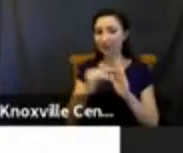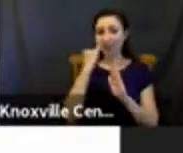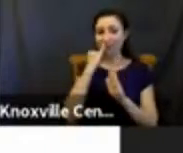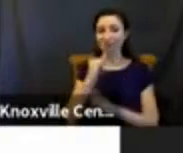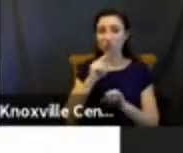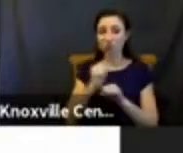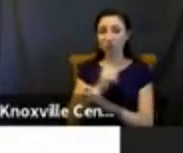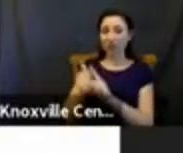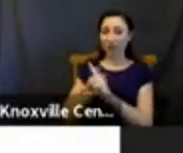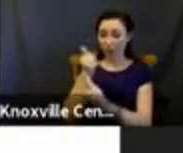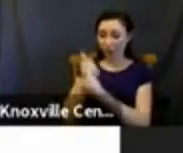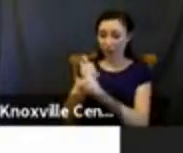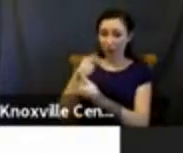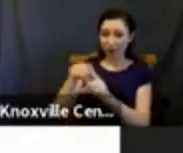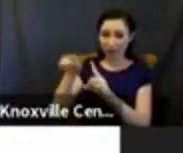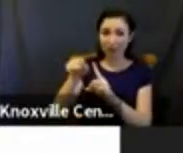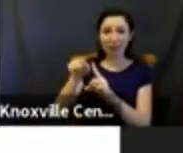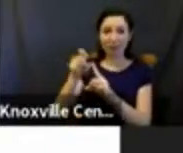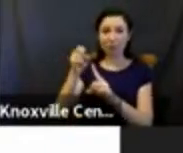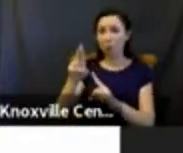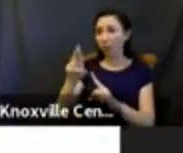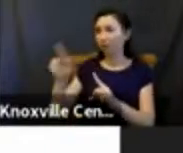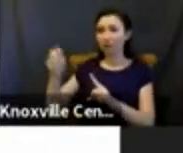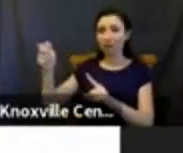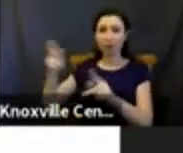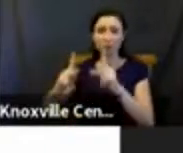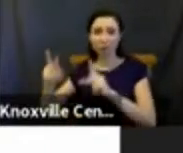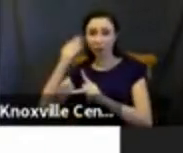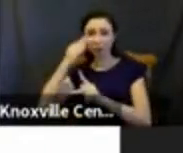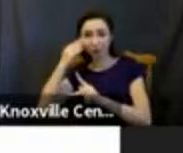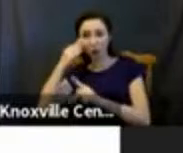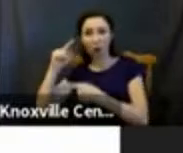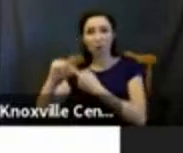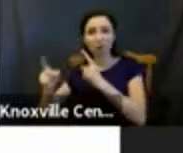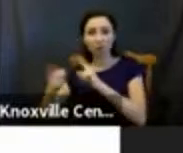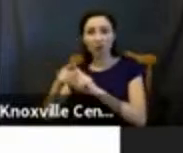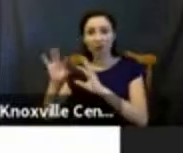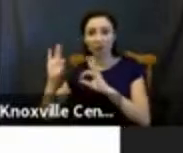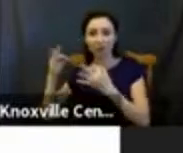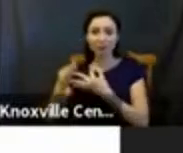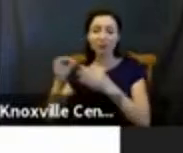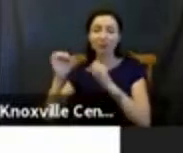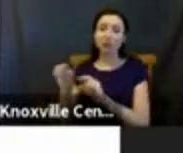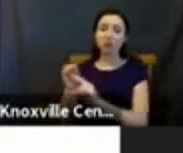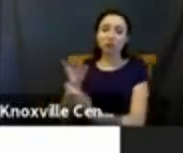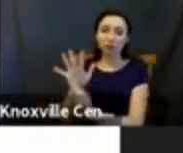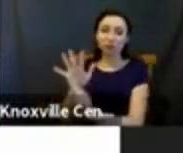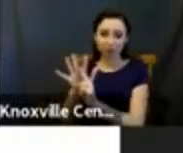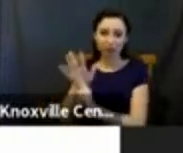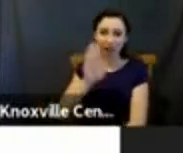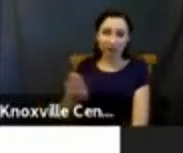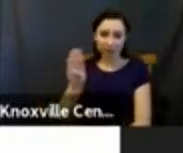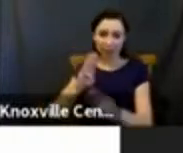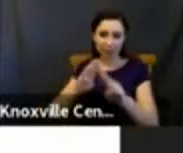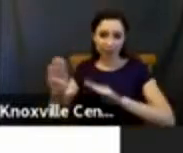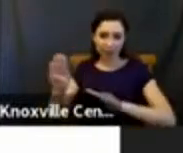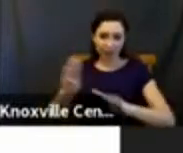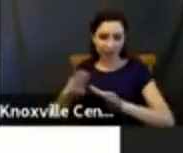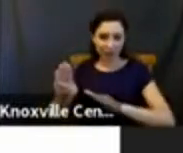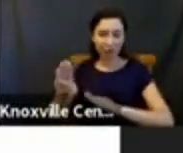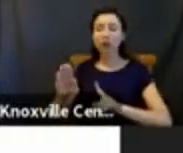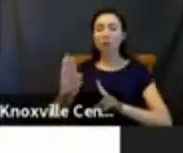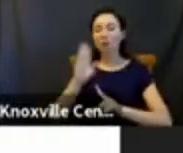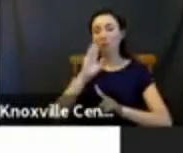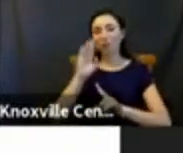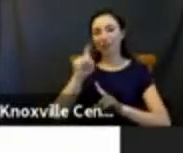someone they know, then that may affect behavior. But my concern in that is just it's going to have to